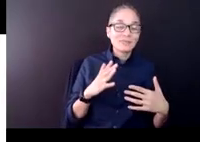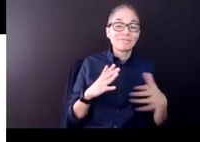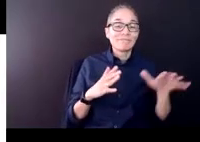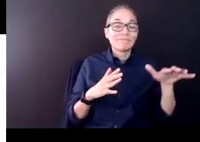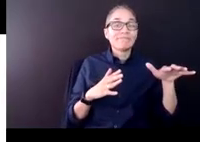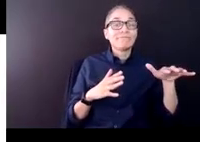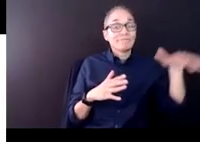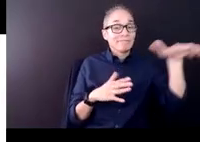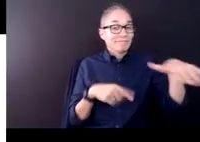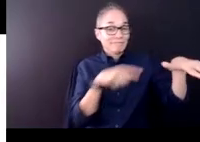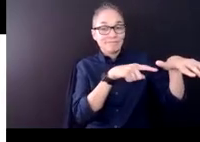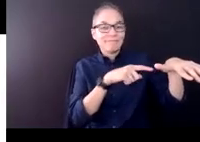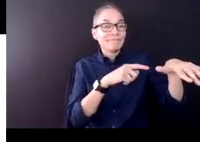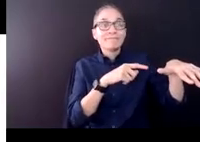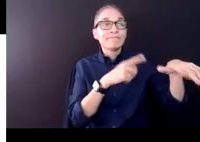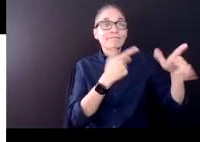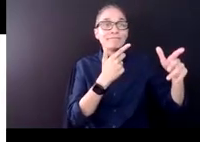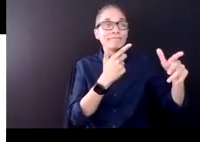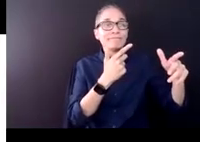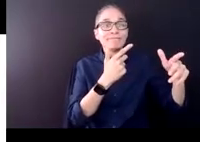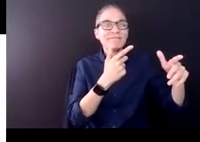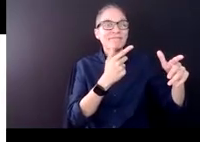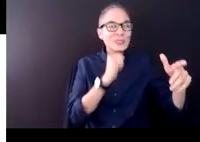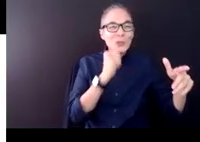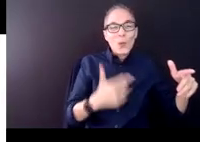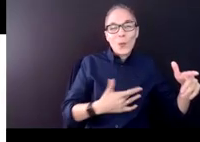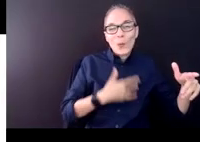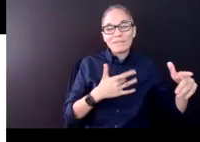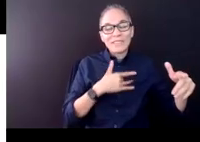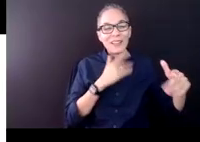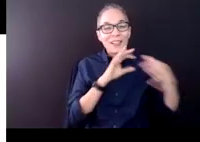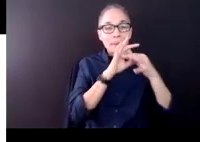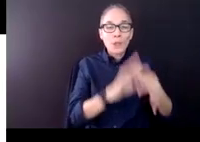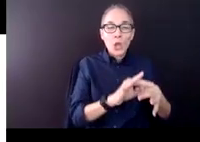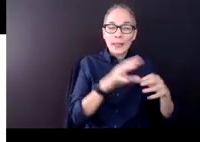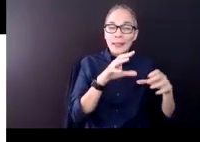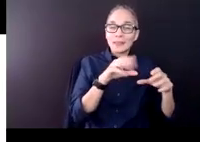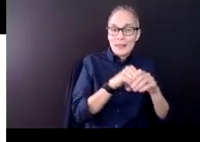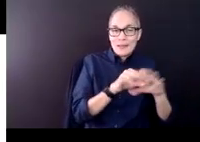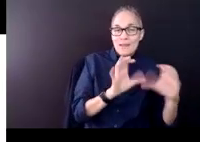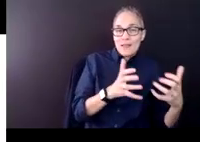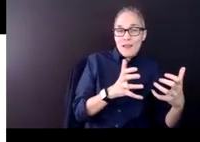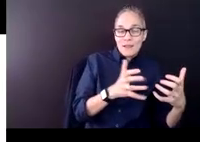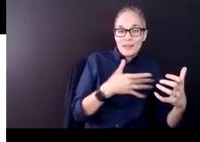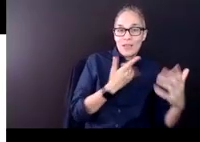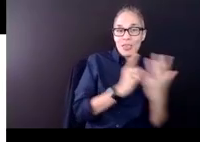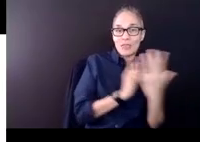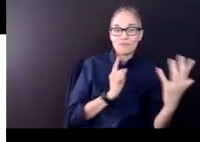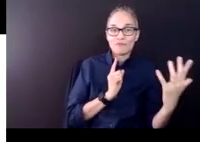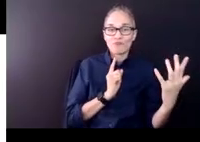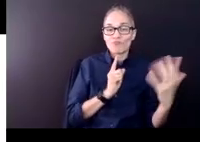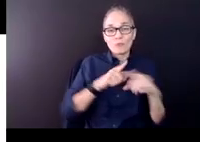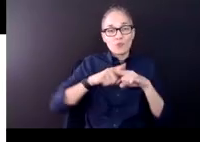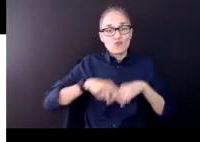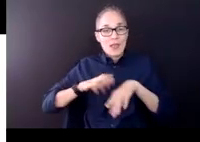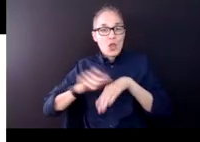the students who don't feel a sense of belonging in the class are also more likely to rely